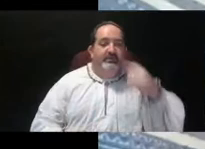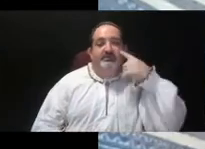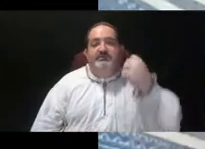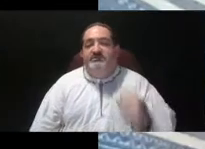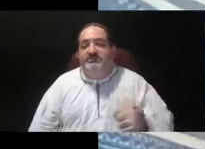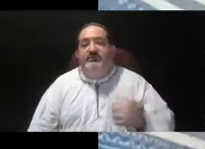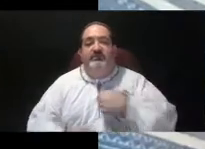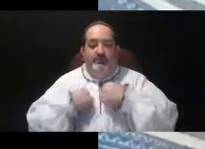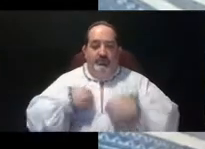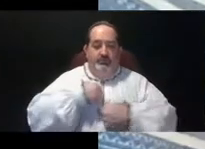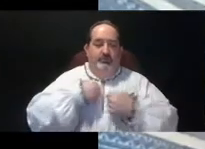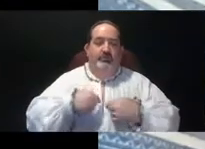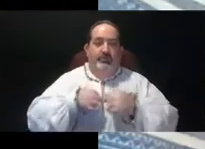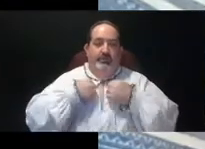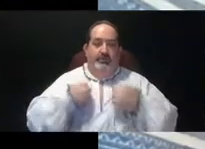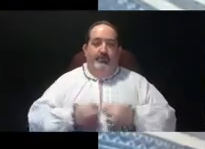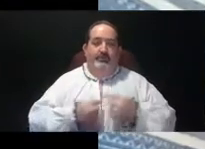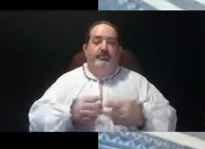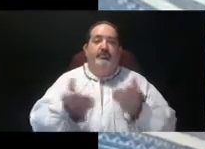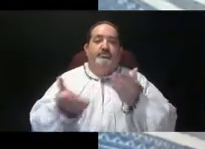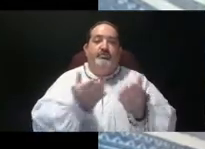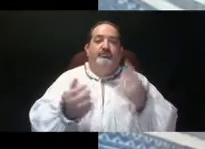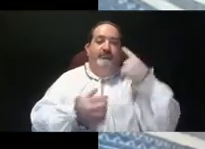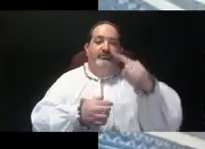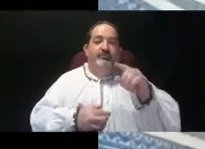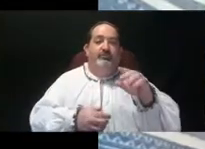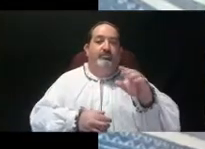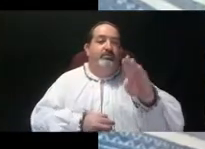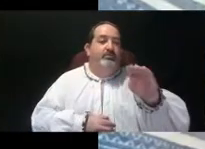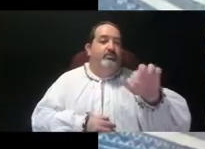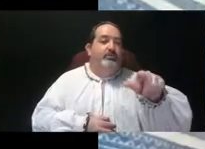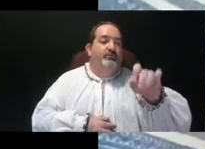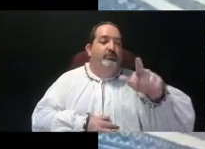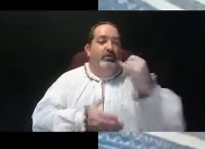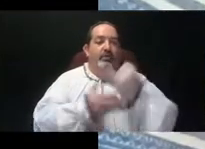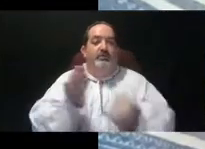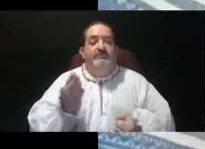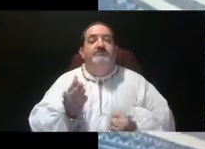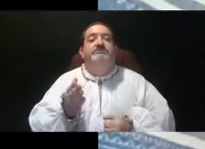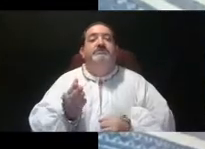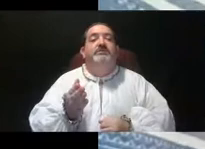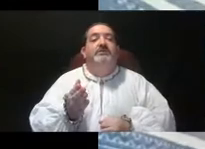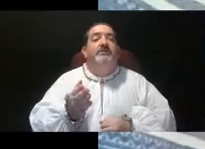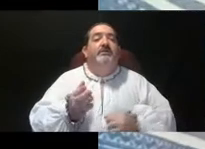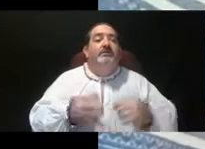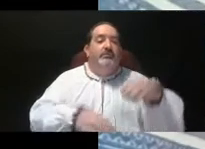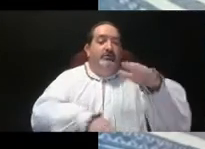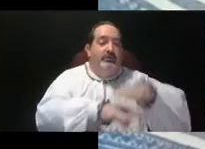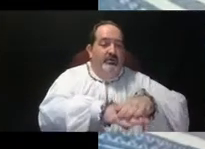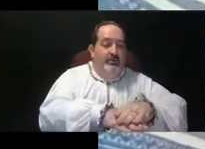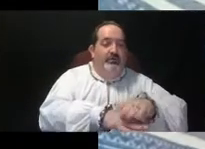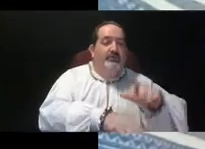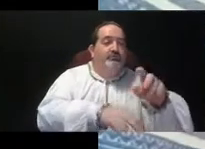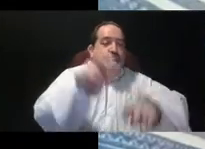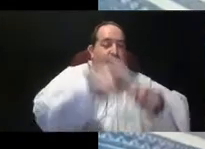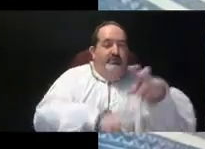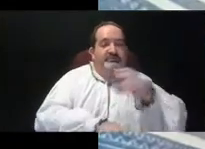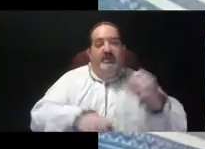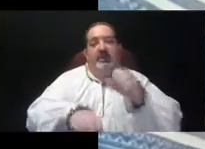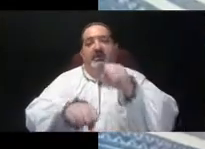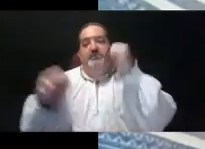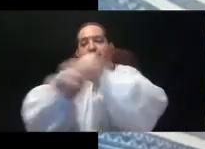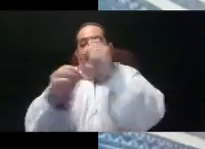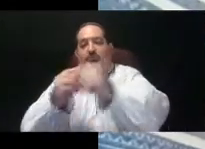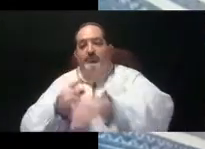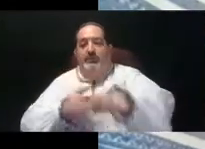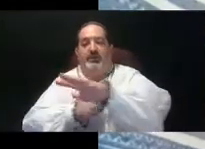who have given service in the martial arts and shown great honor both on and off the battlegrounds and tournament fields. It is